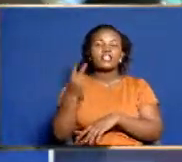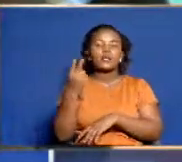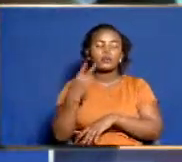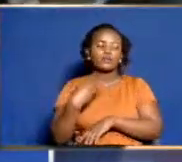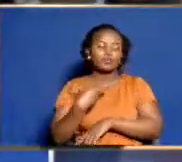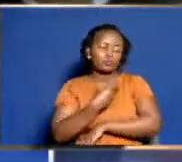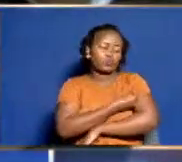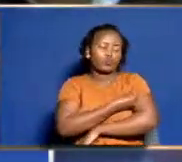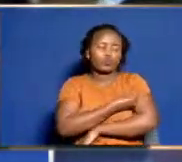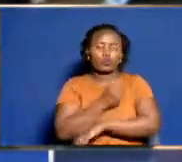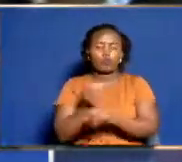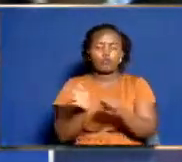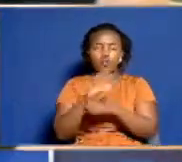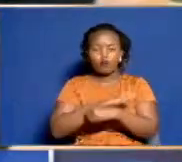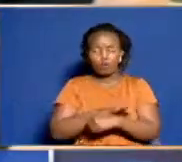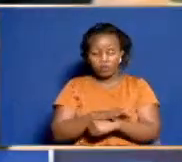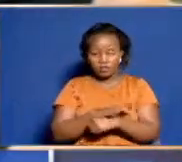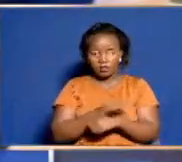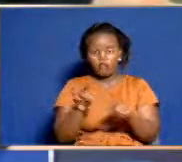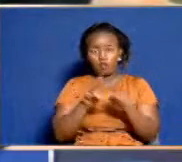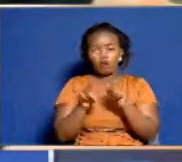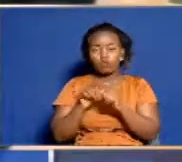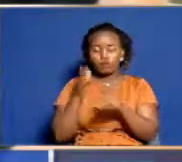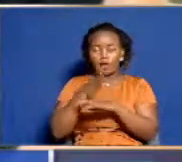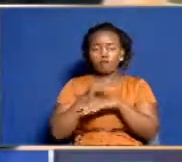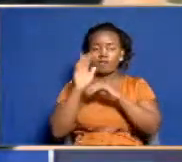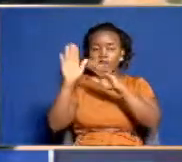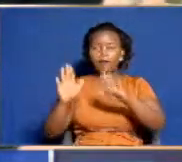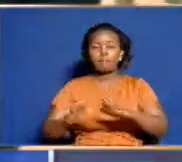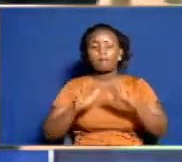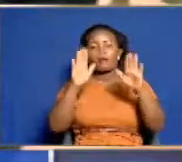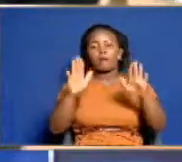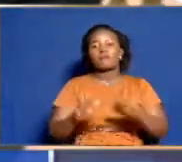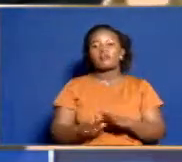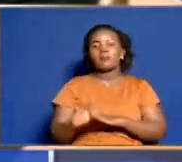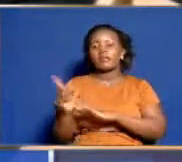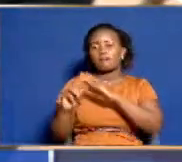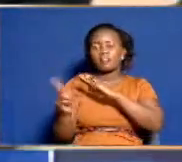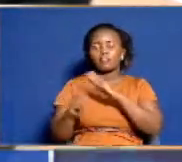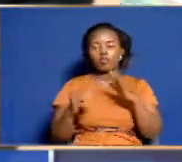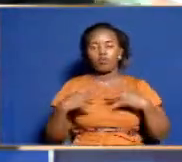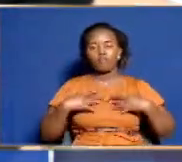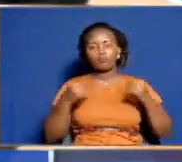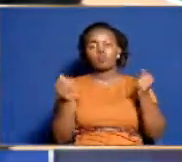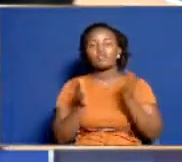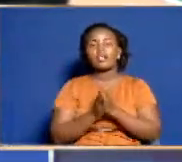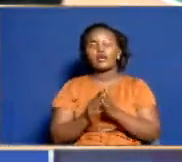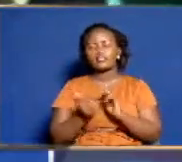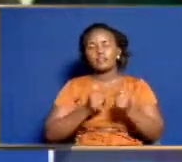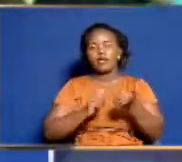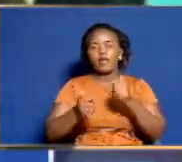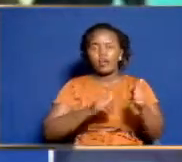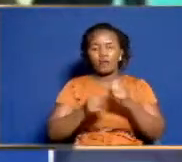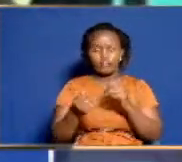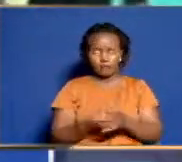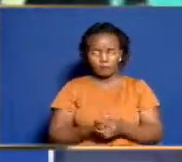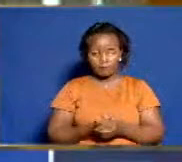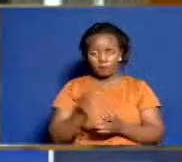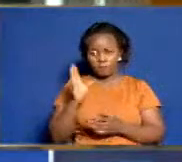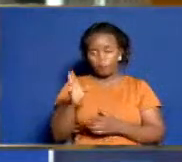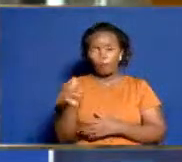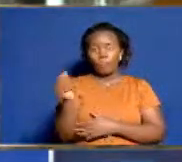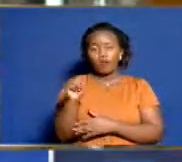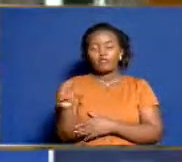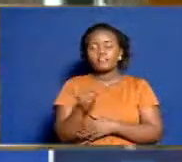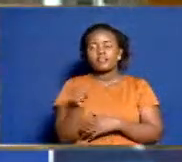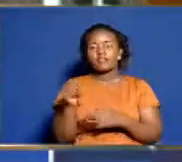AstraZeneca vaccine in the second phase of the rollout campaign by the Ministry of Sports and the Ministry of Health. Sports Cabinet Secretary Ambassador Amina